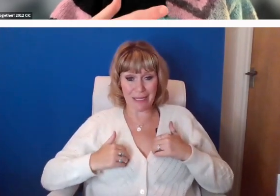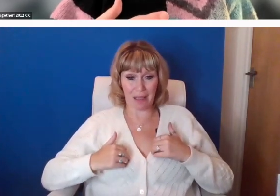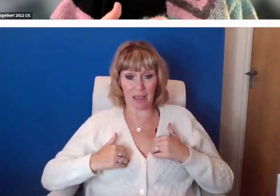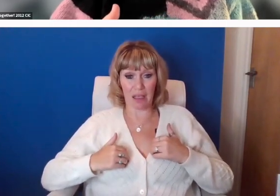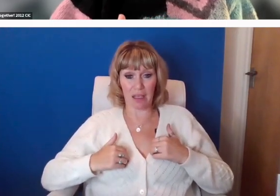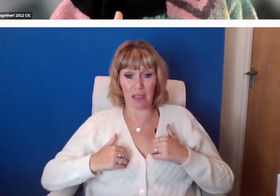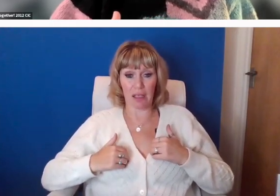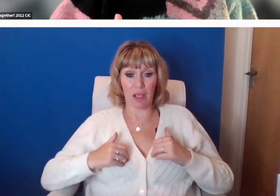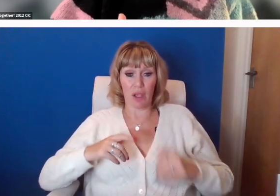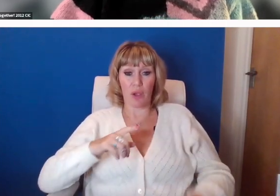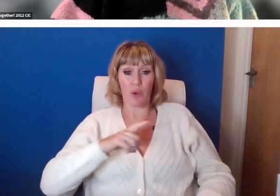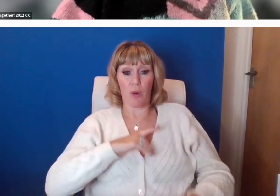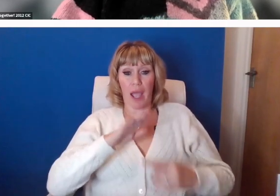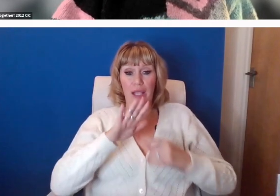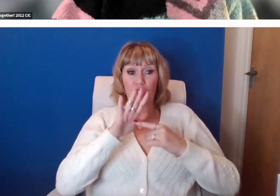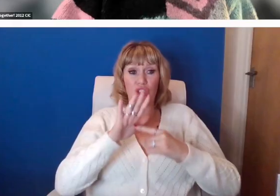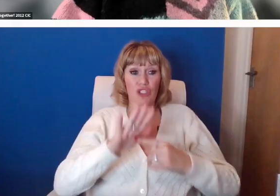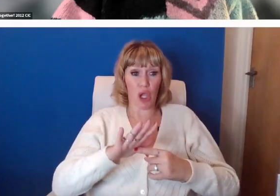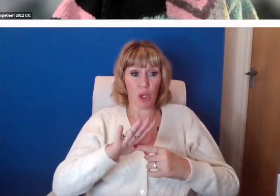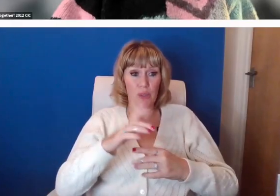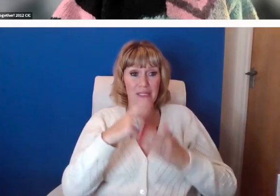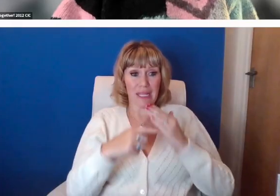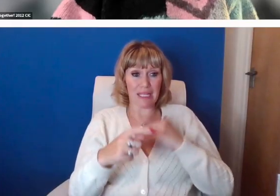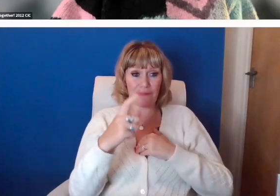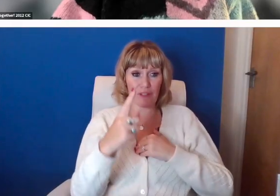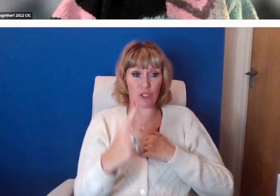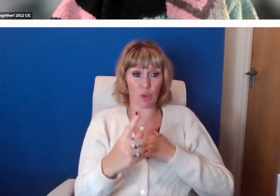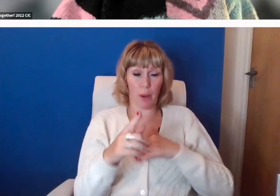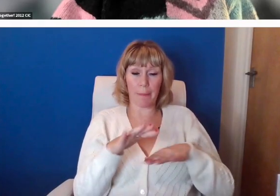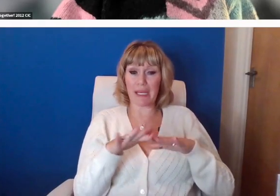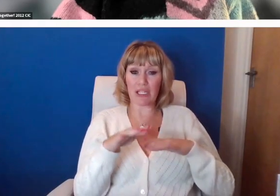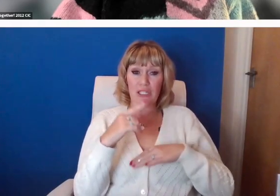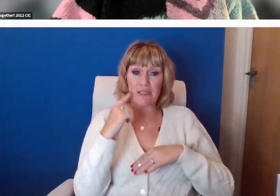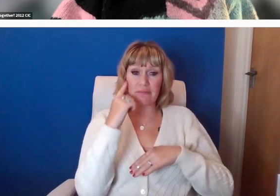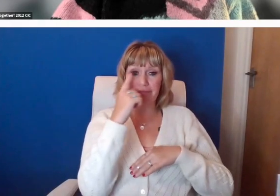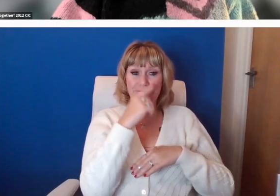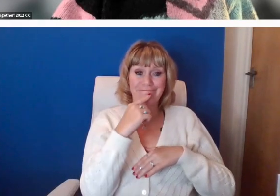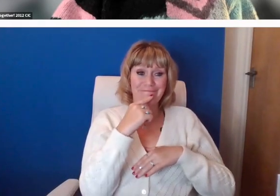shows the individual so much and yet doesn't show the face.